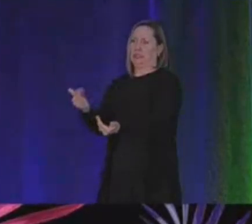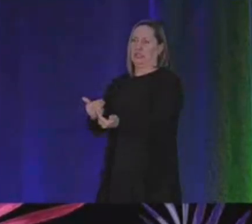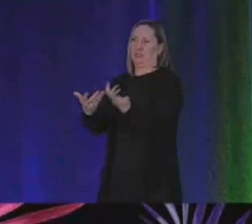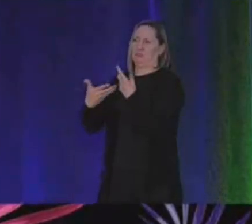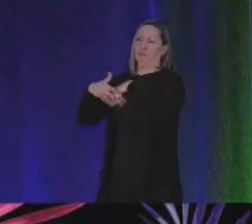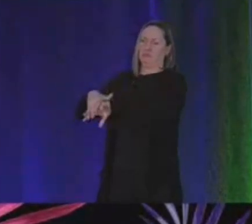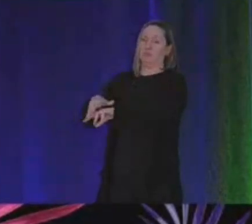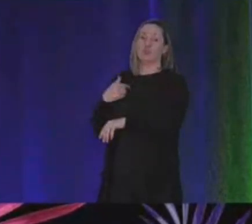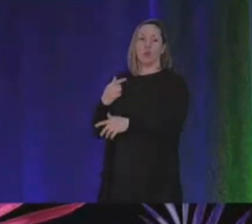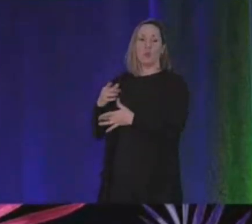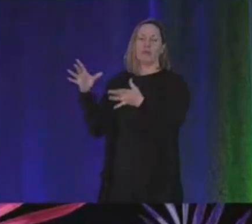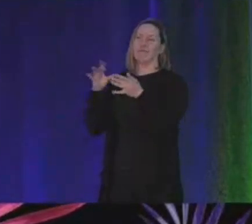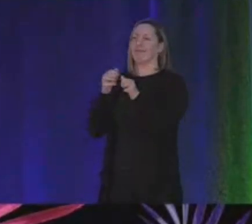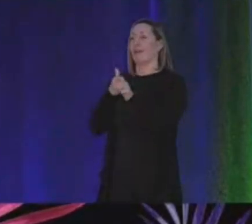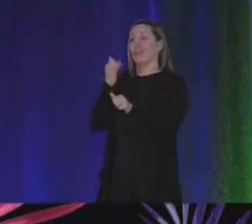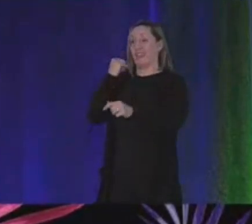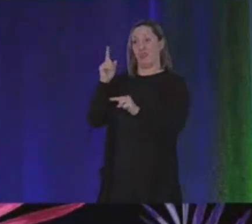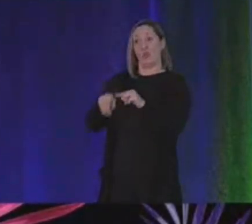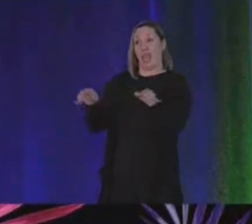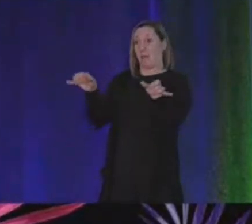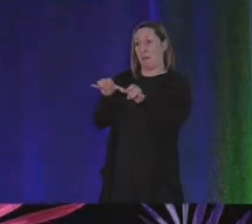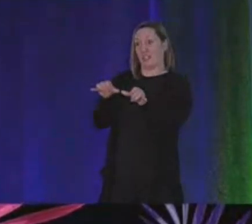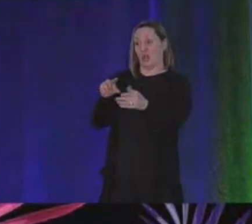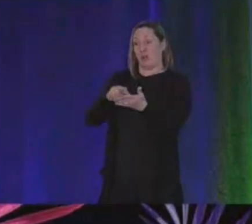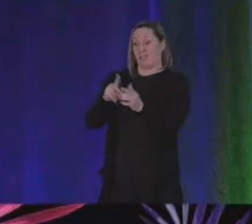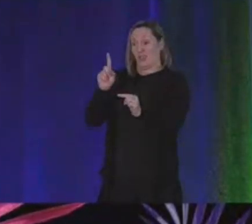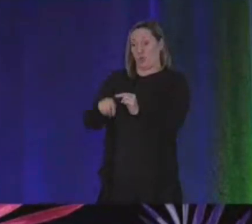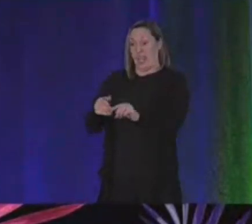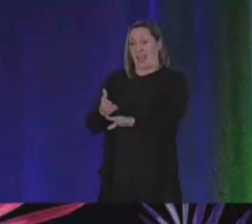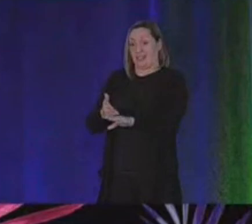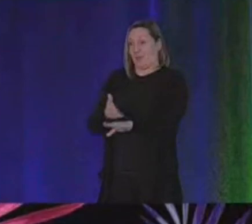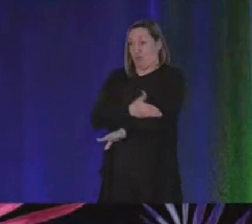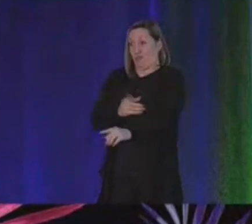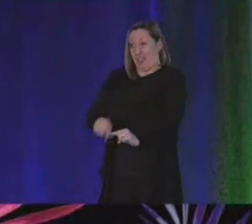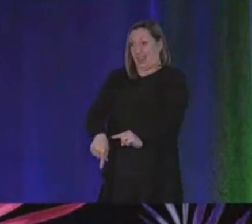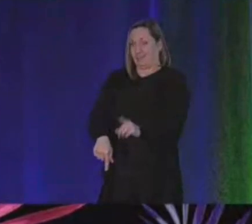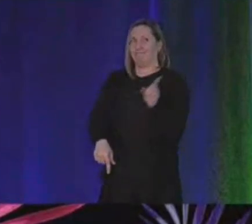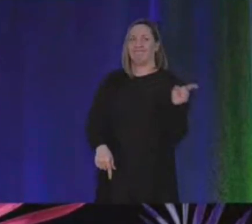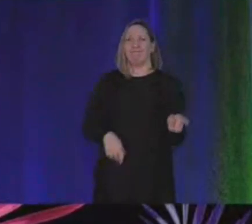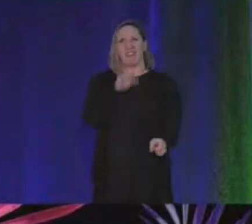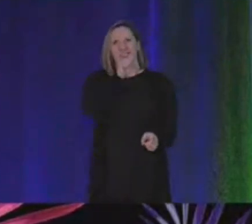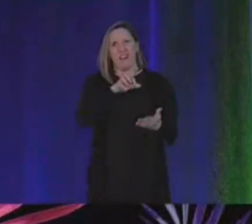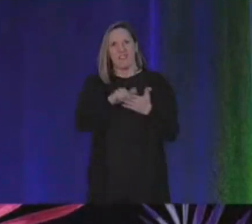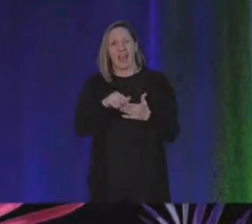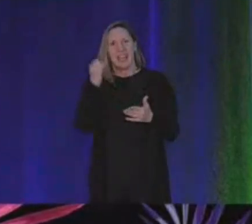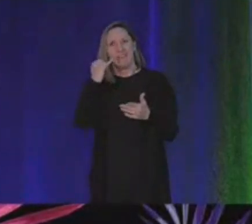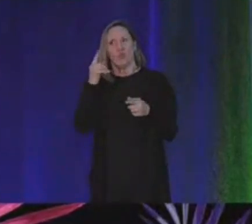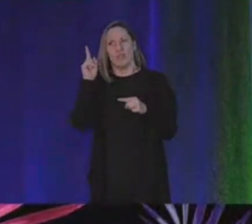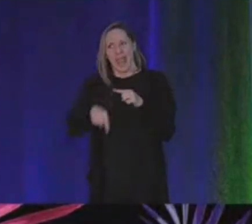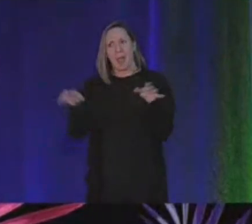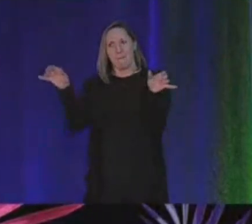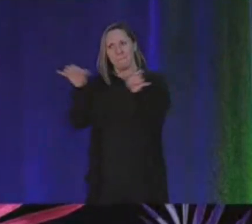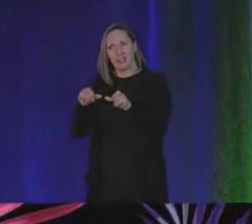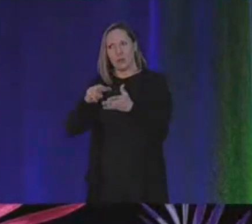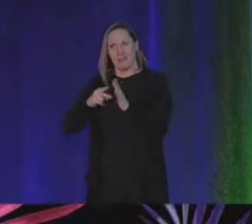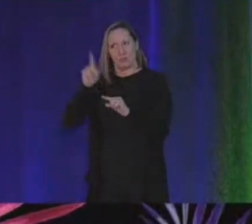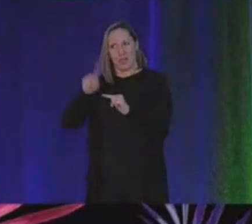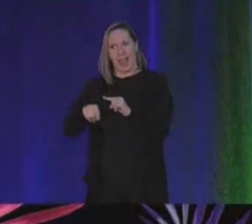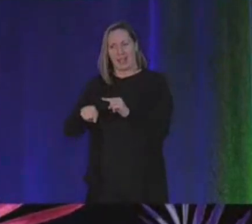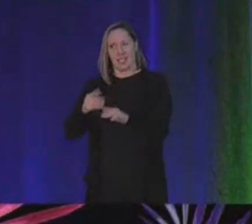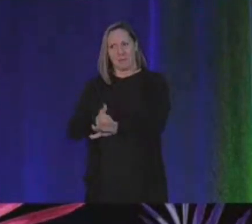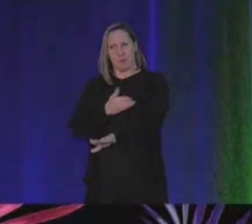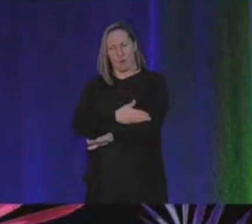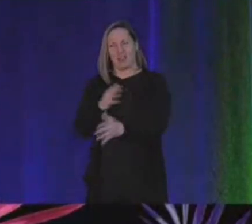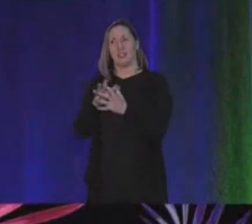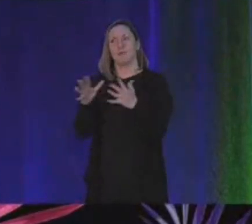the saying, if you can't measure it, you can improve it. I love that line. If you can't measure it, you can't improve it. There's been a lot of measurement talks